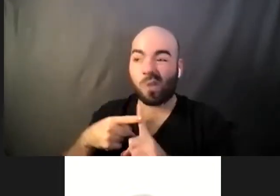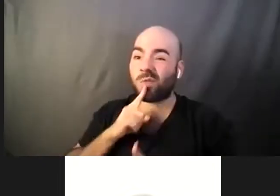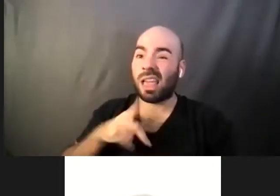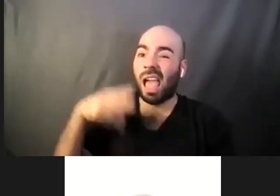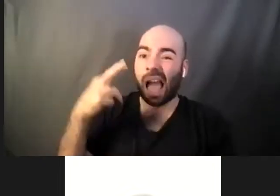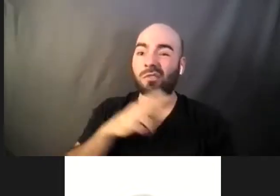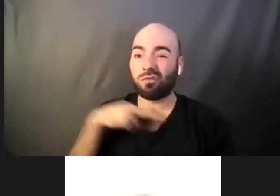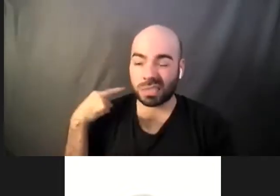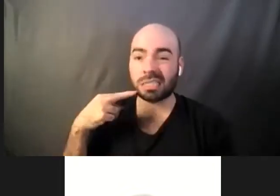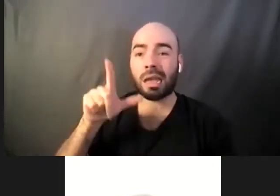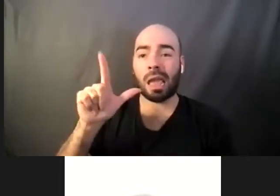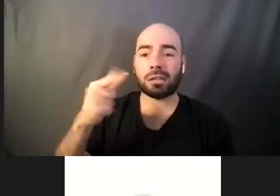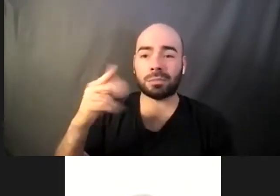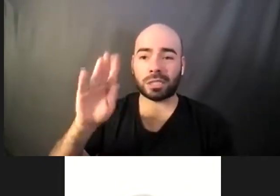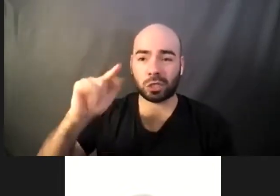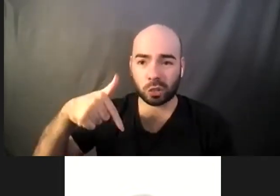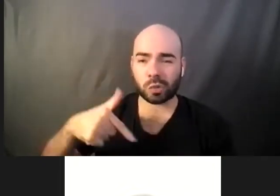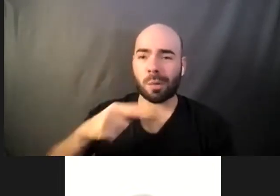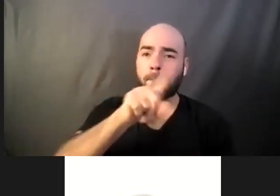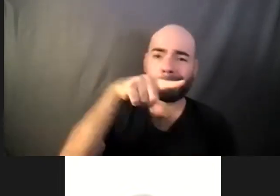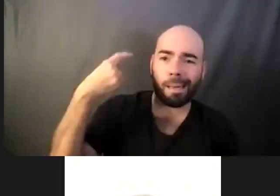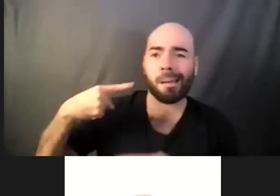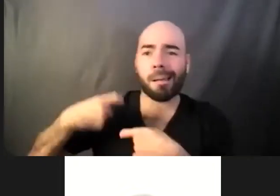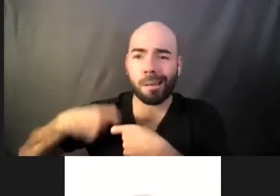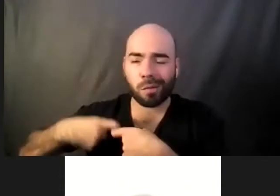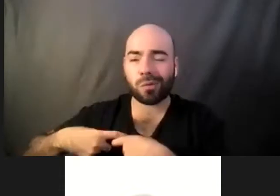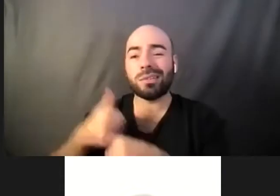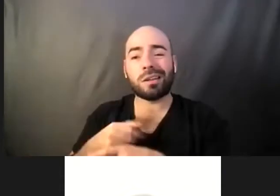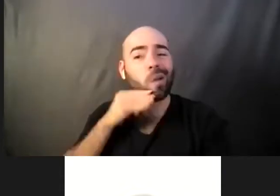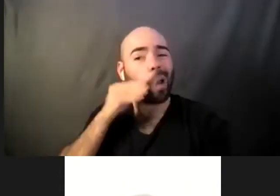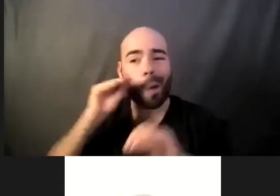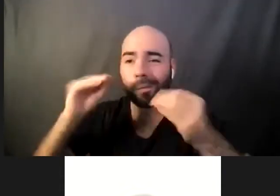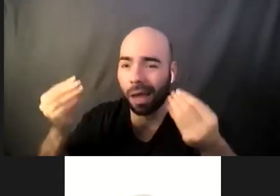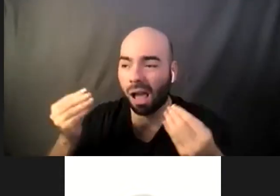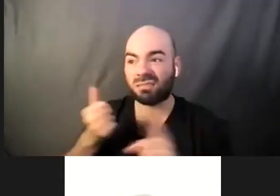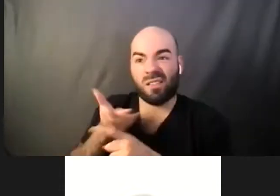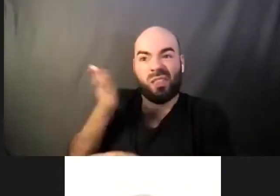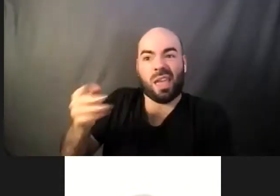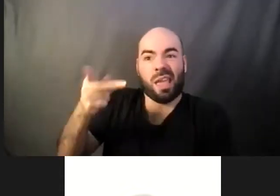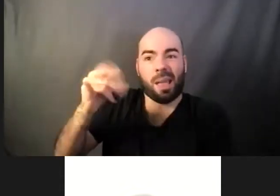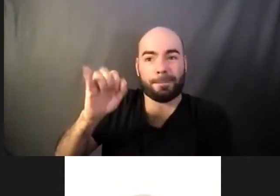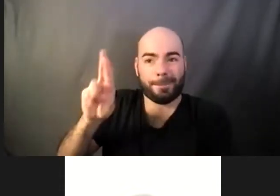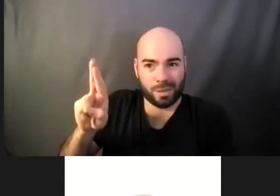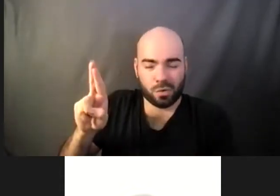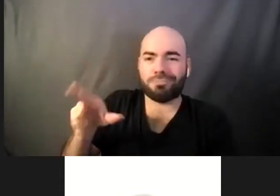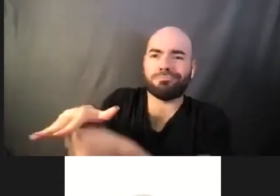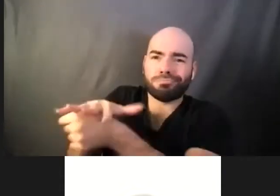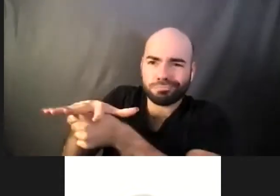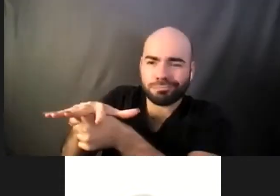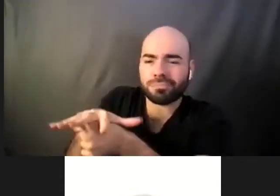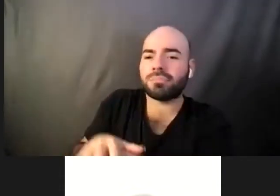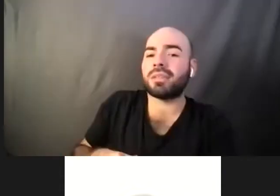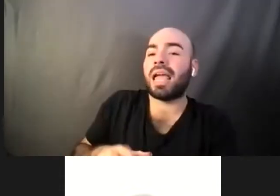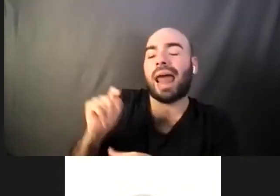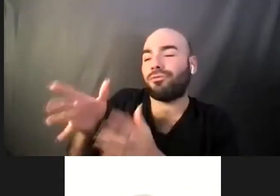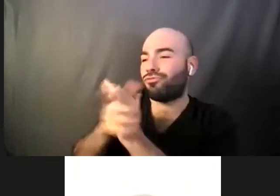LGBTQ youth, Black, Latino, who are homeless, who are on the piers, and you work as, and I have to